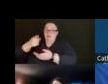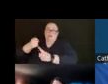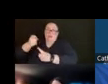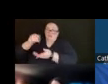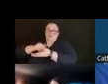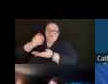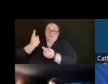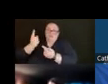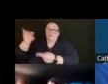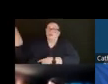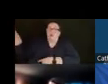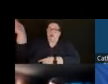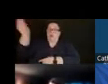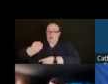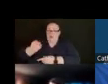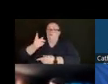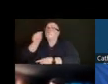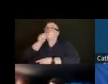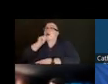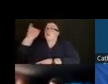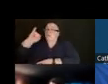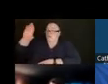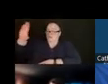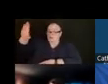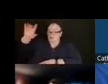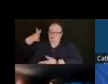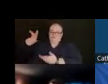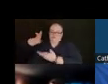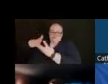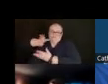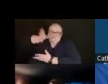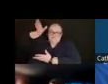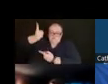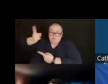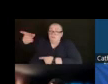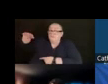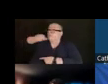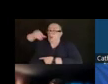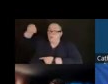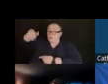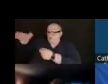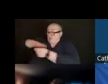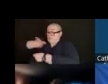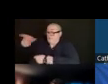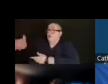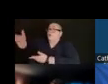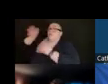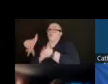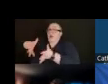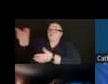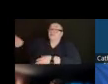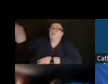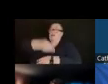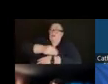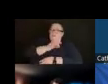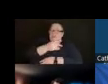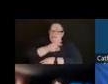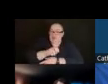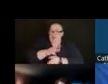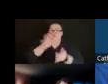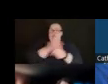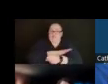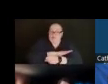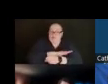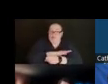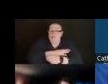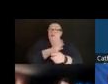to the private insurance. What the private insurance doesn't pay for is then submitted to Medicare. And anything left